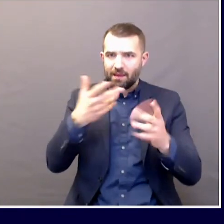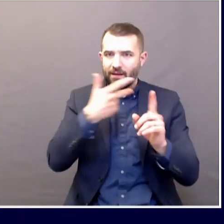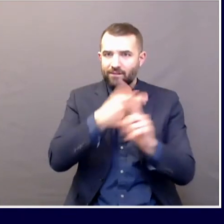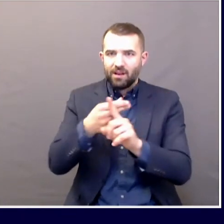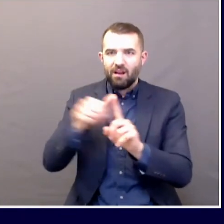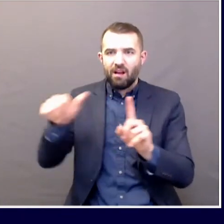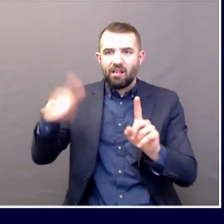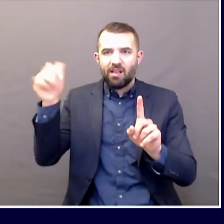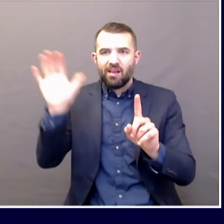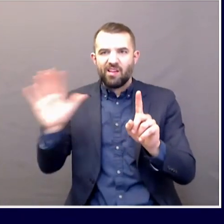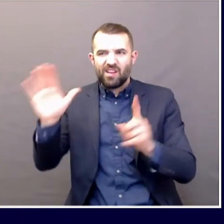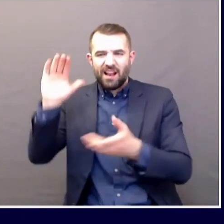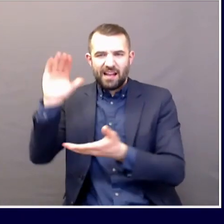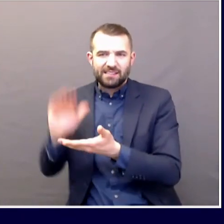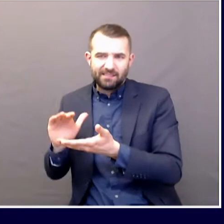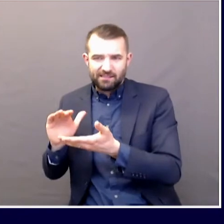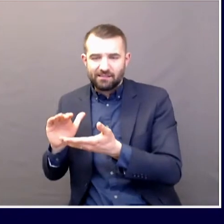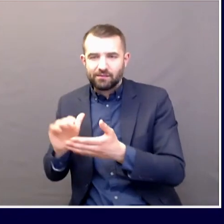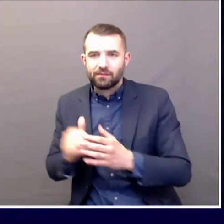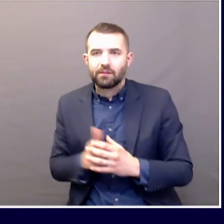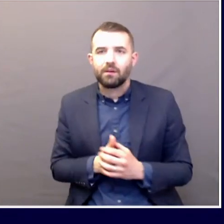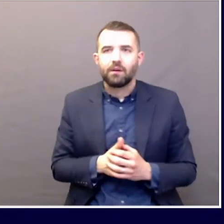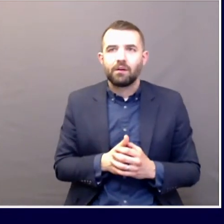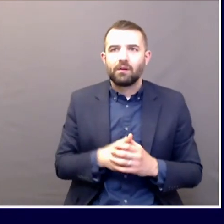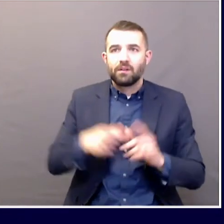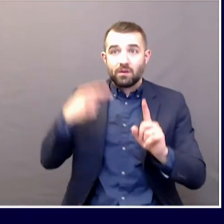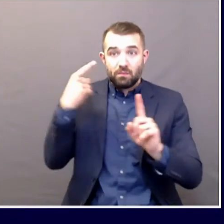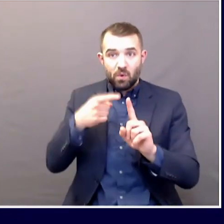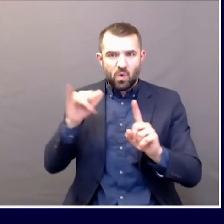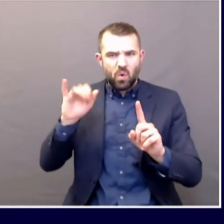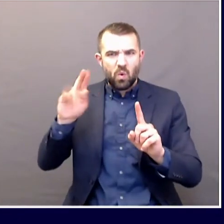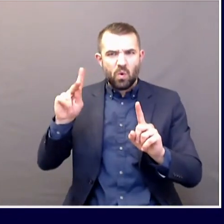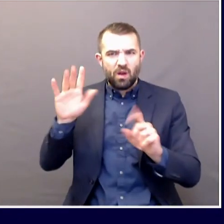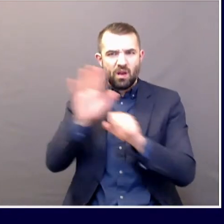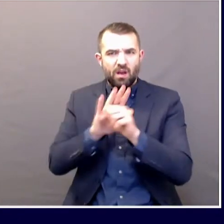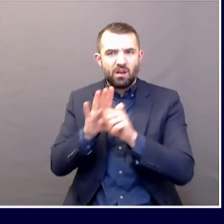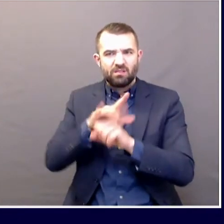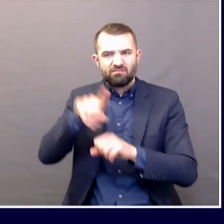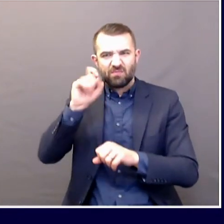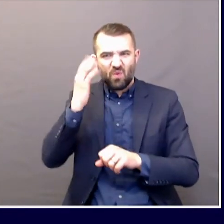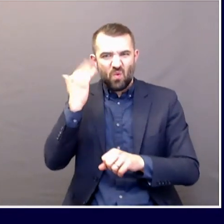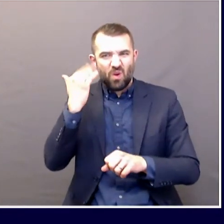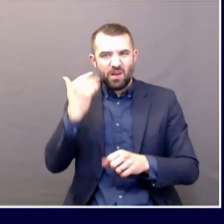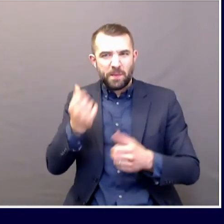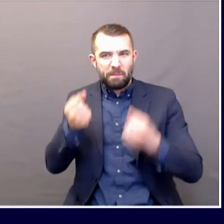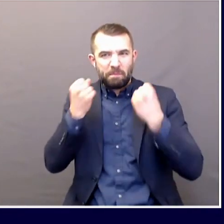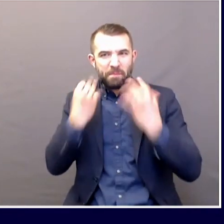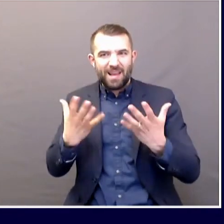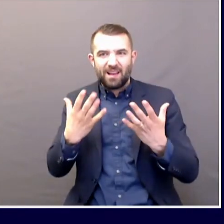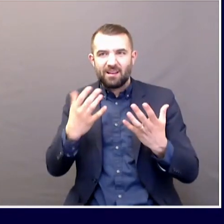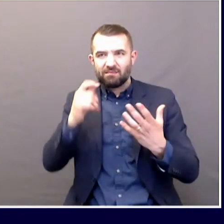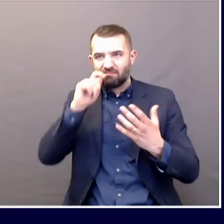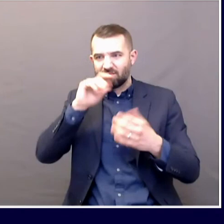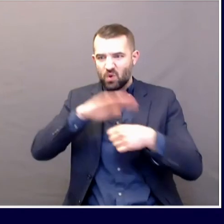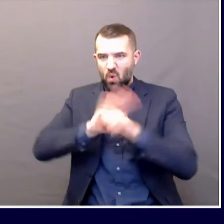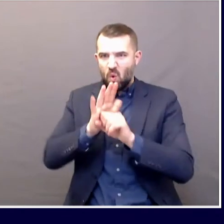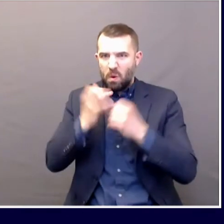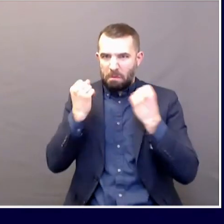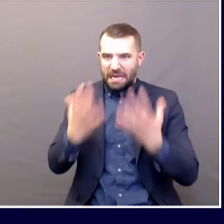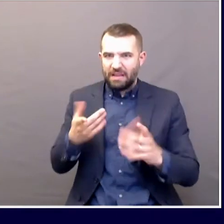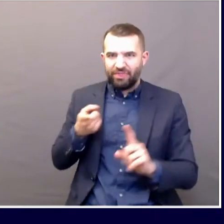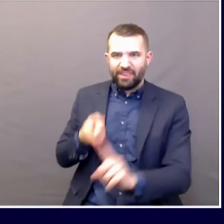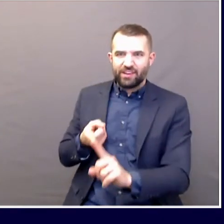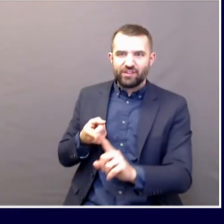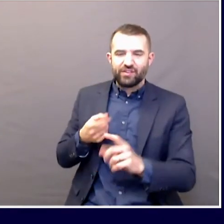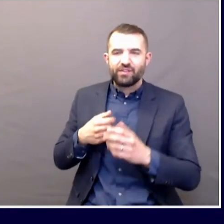higher infection rates in York County. Can you just update us on where things stand with the Sanford mass